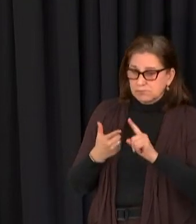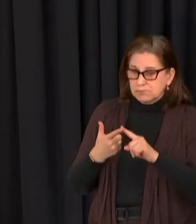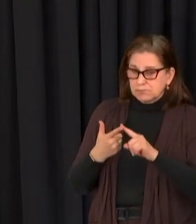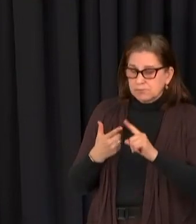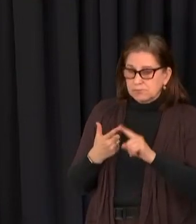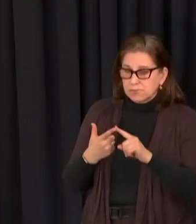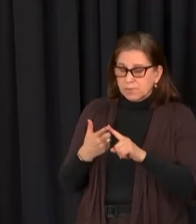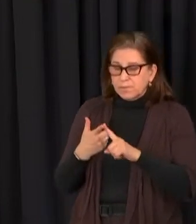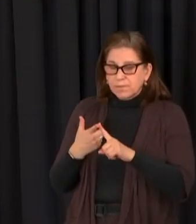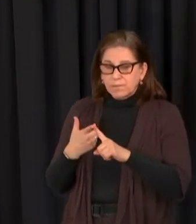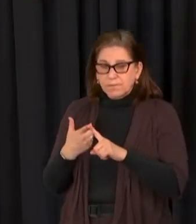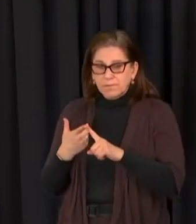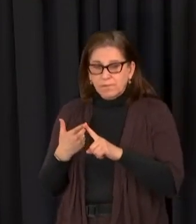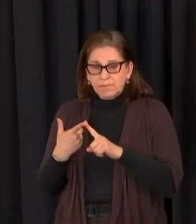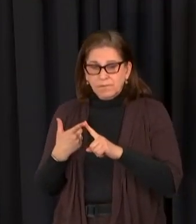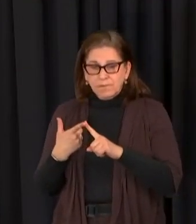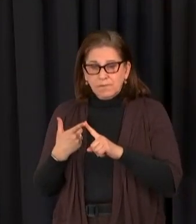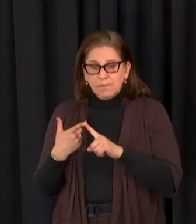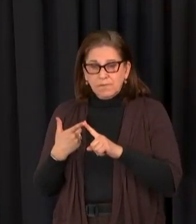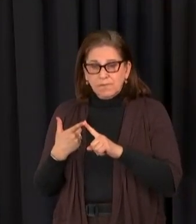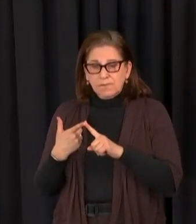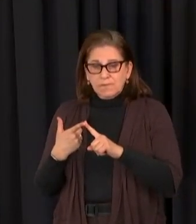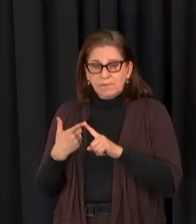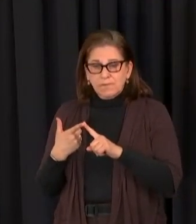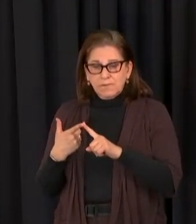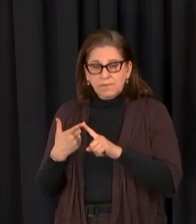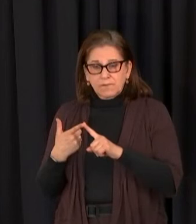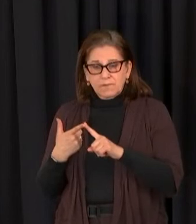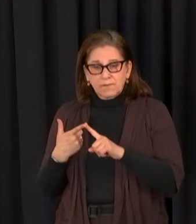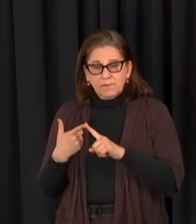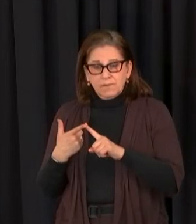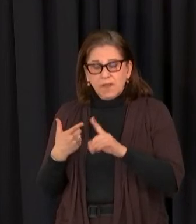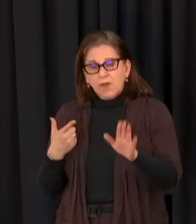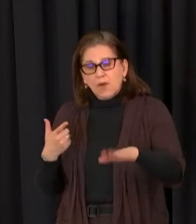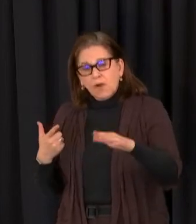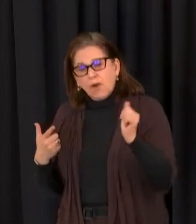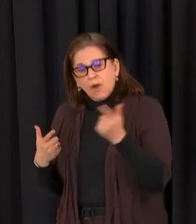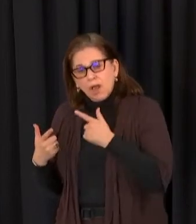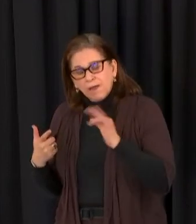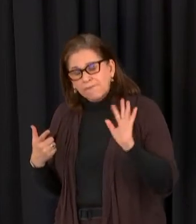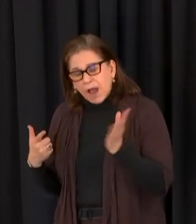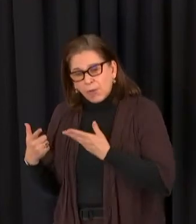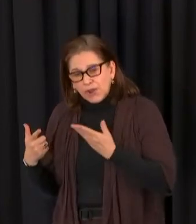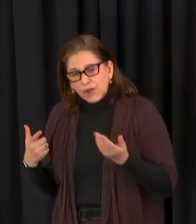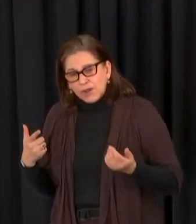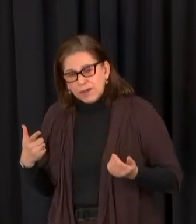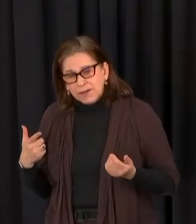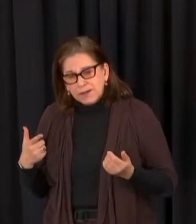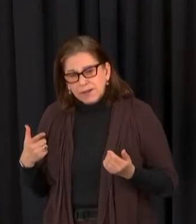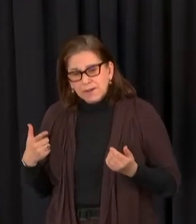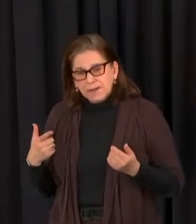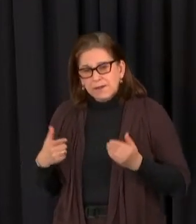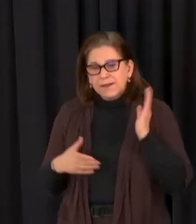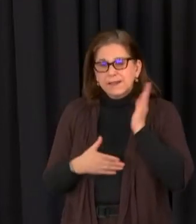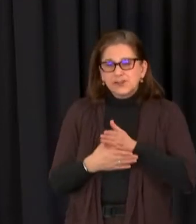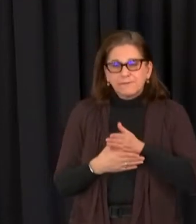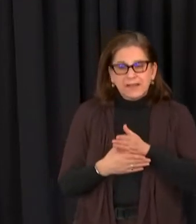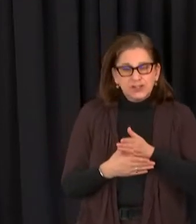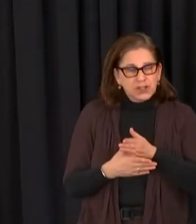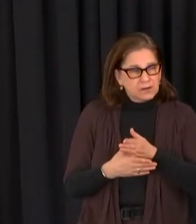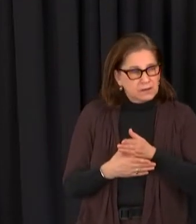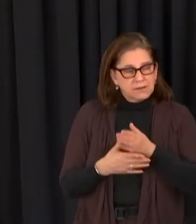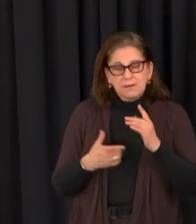look at all of our interventions. Dr. Nesbitt asked me to look towards